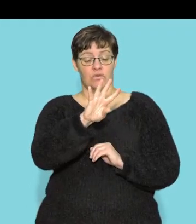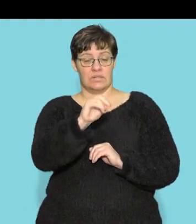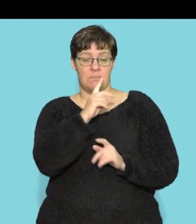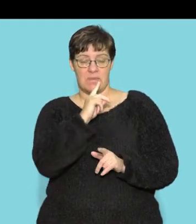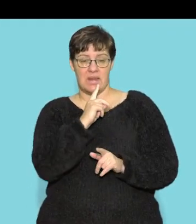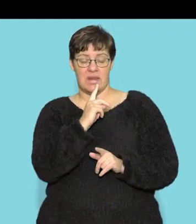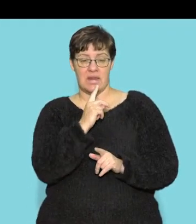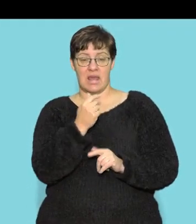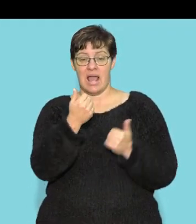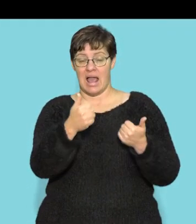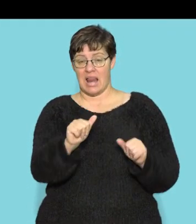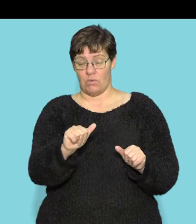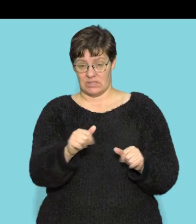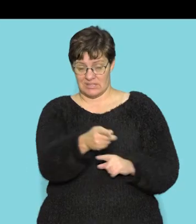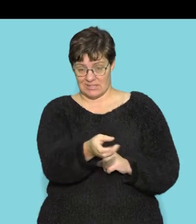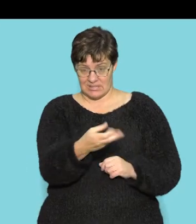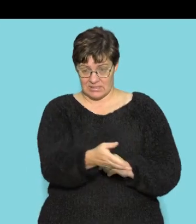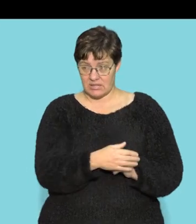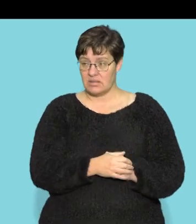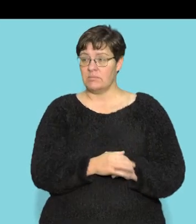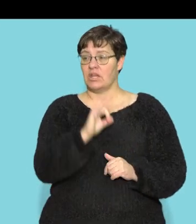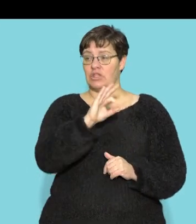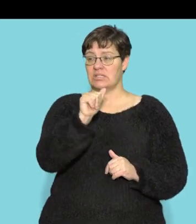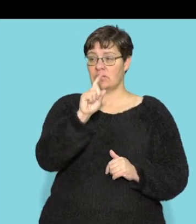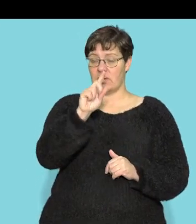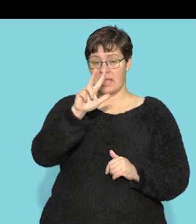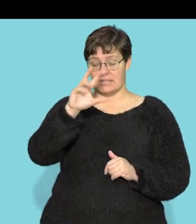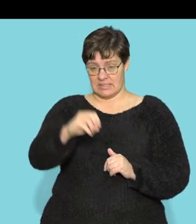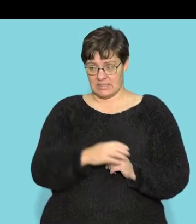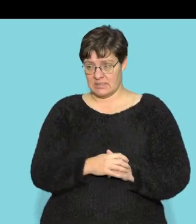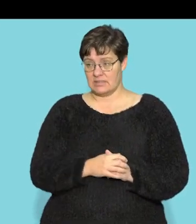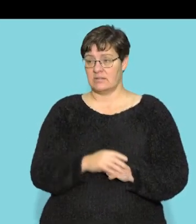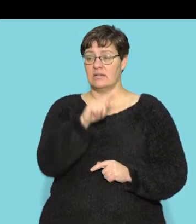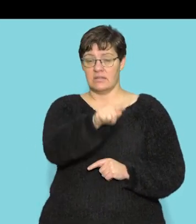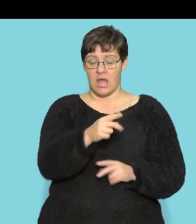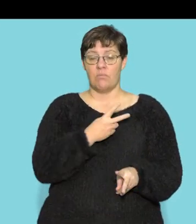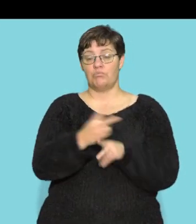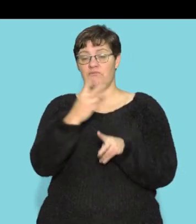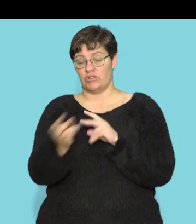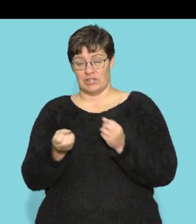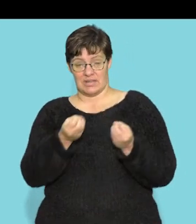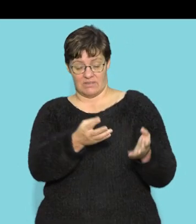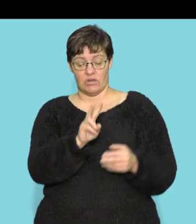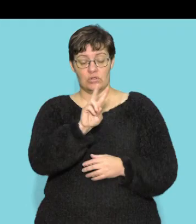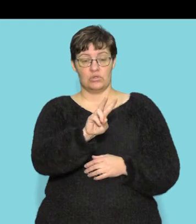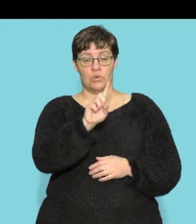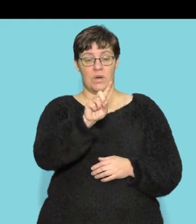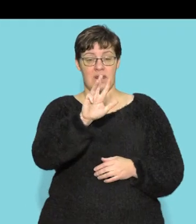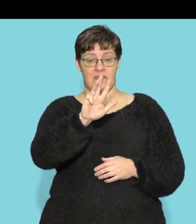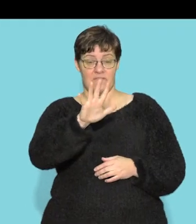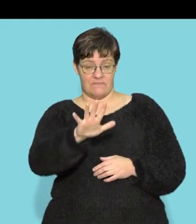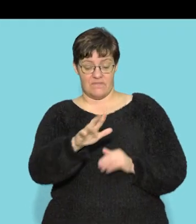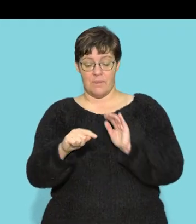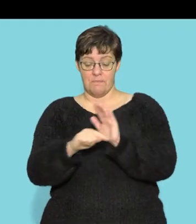give me a figure of 36,180, right? There's my provision, remember, the 2195 minus